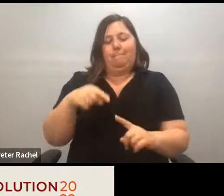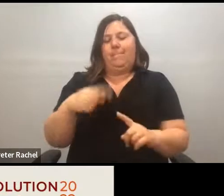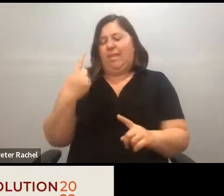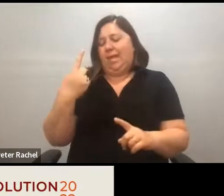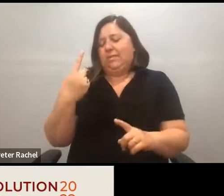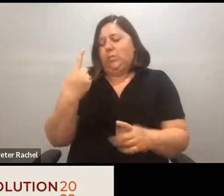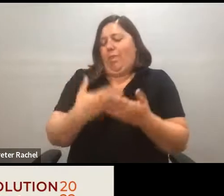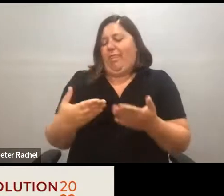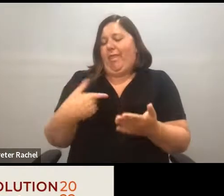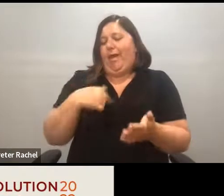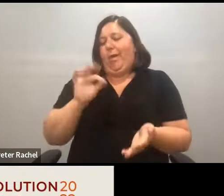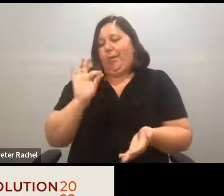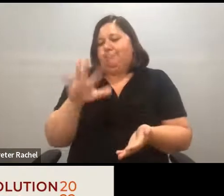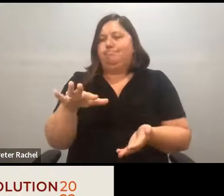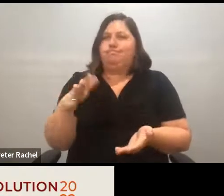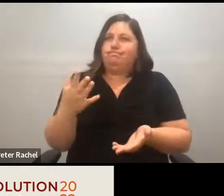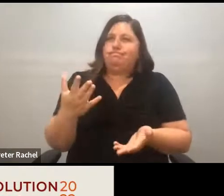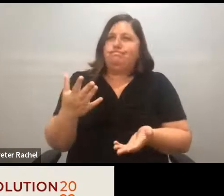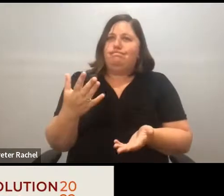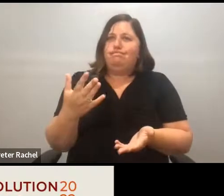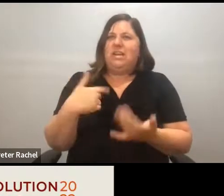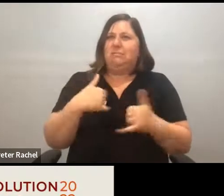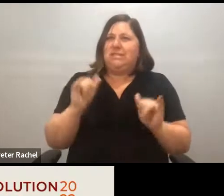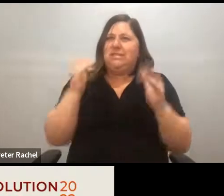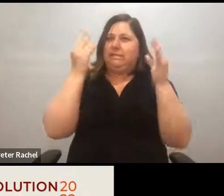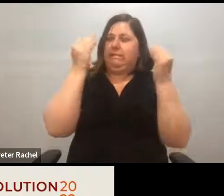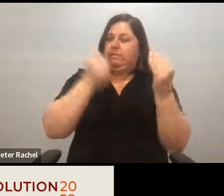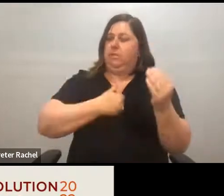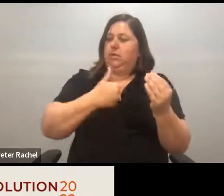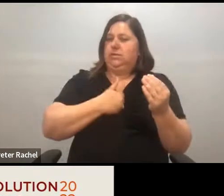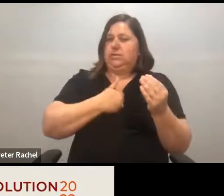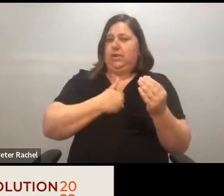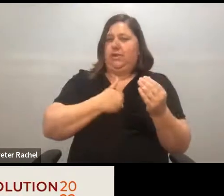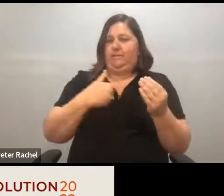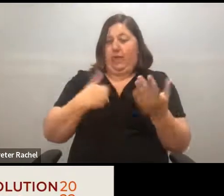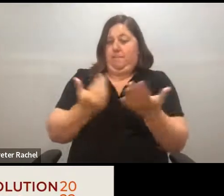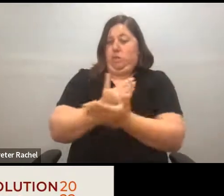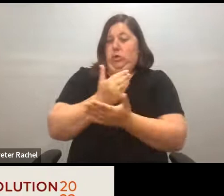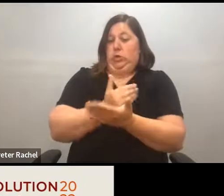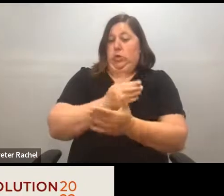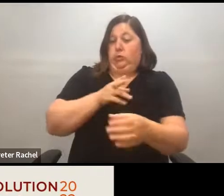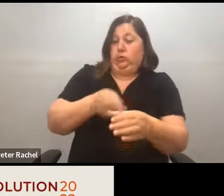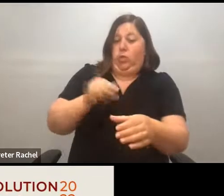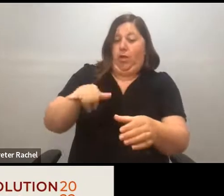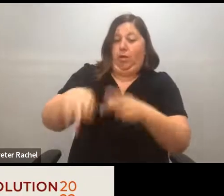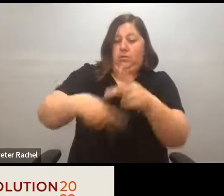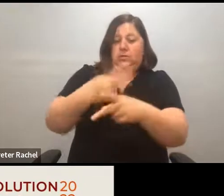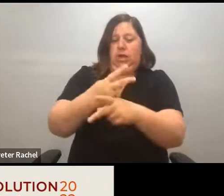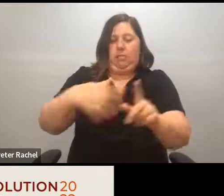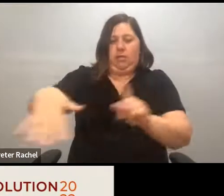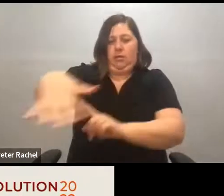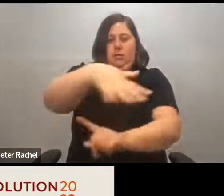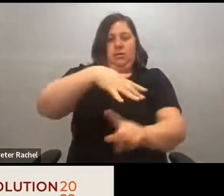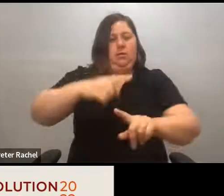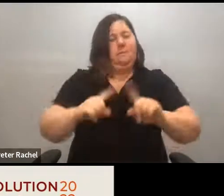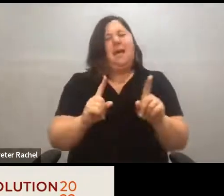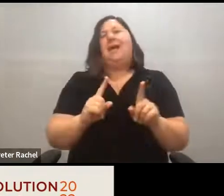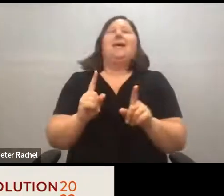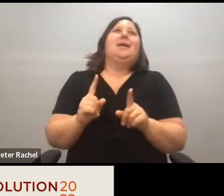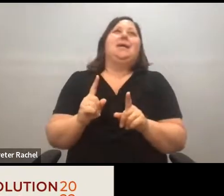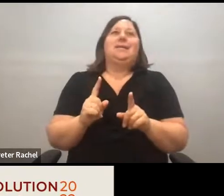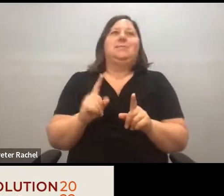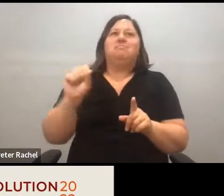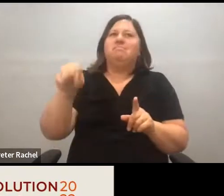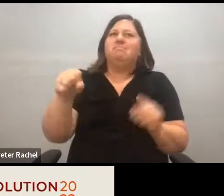would, that's something that I'm still reflecting on as someone who is new to that space. But I think there is more of an